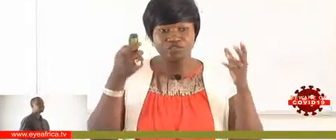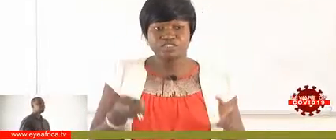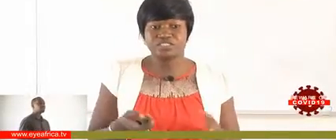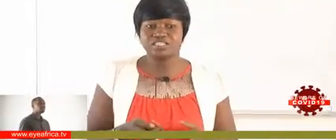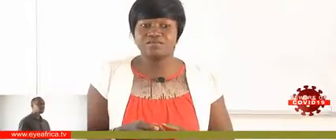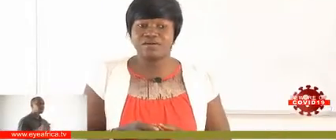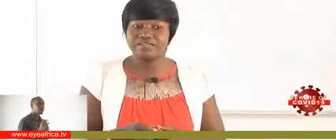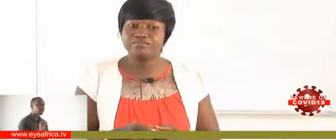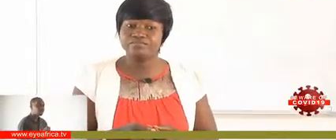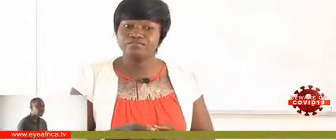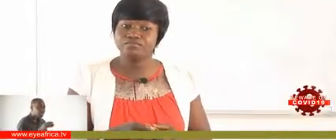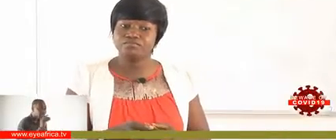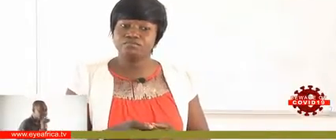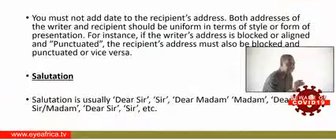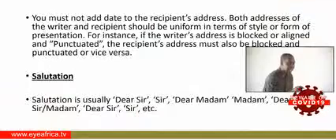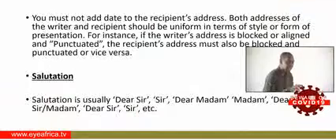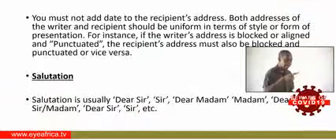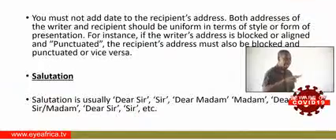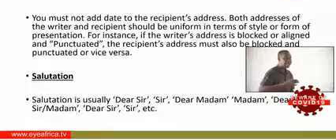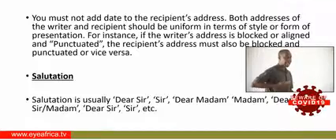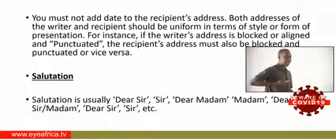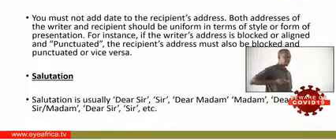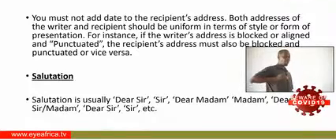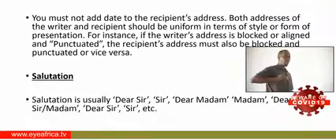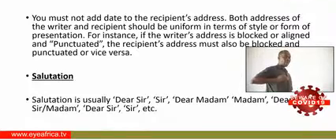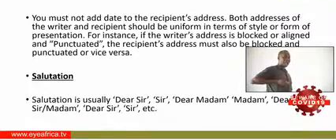you may use dear madam,